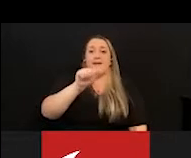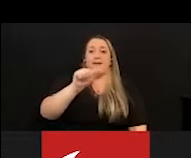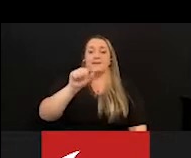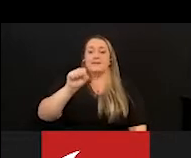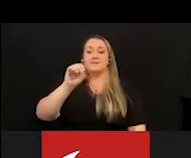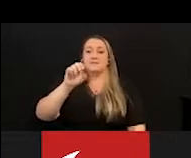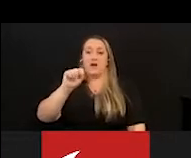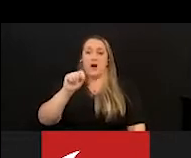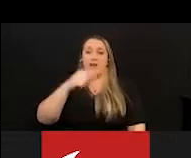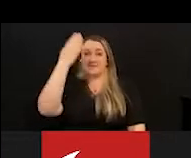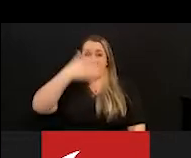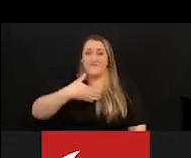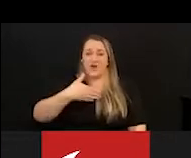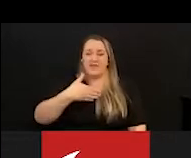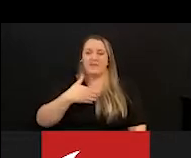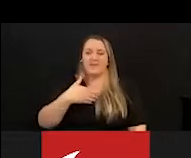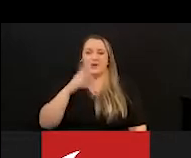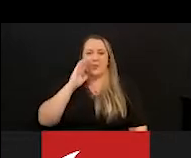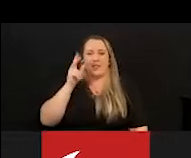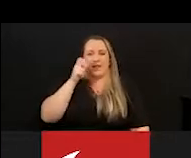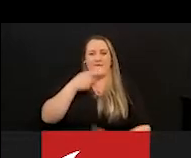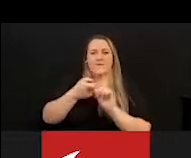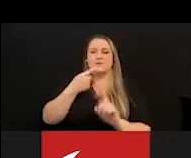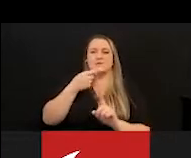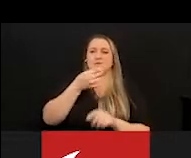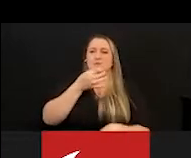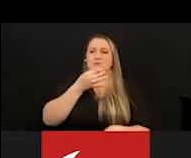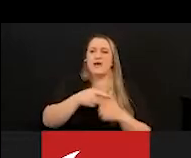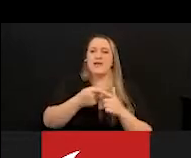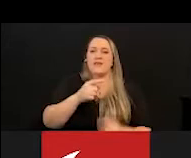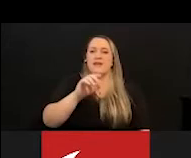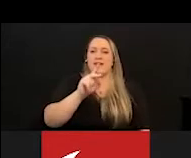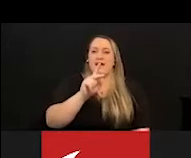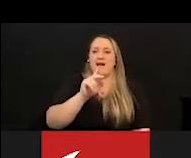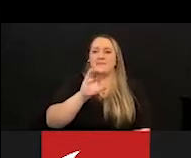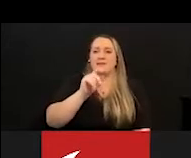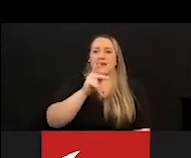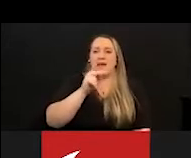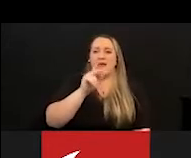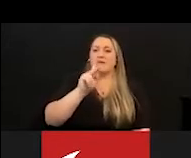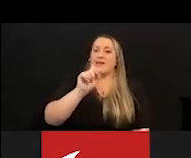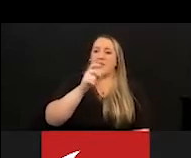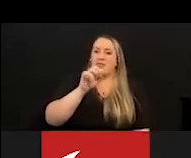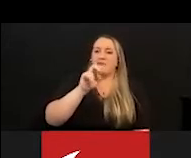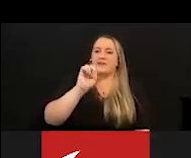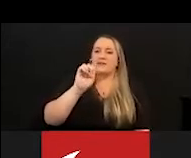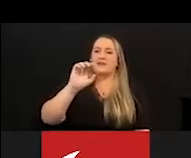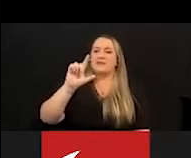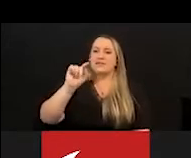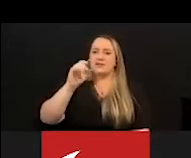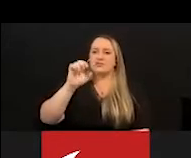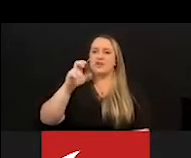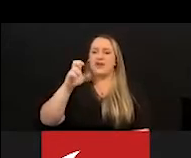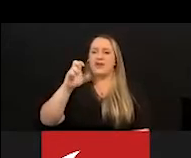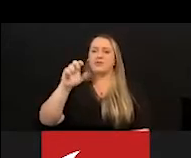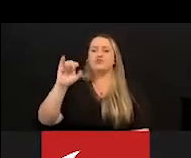the foreground, and mixed media paintings by Catherine Leche Chong are at the back. The Art of Disability Culture